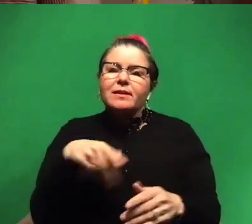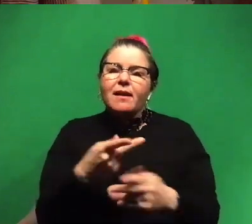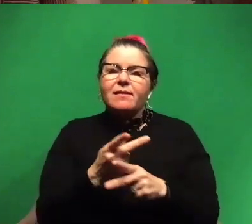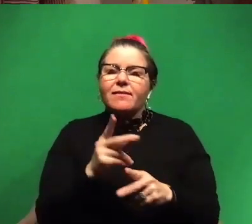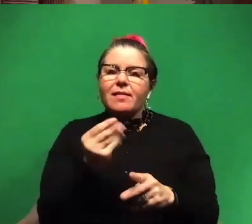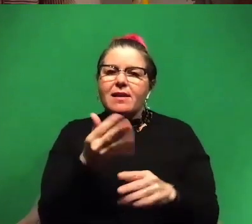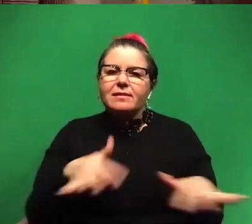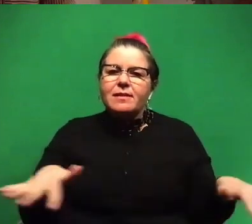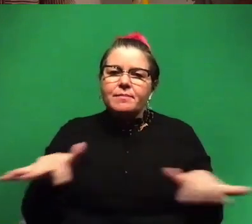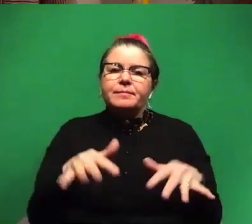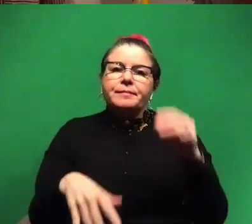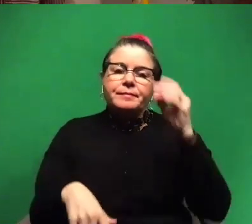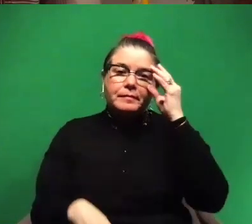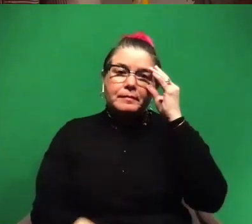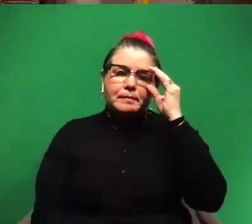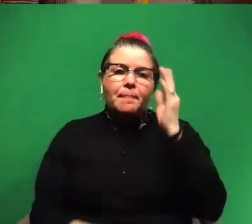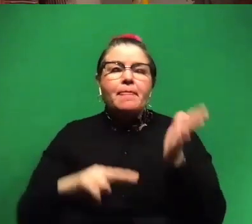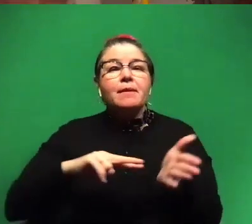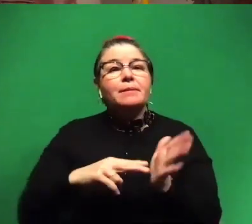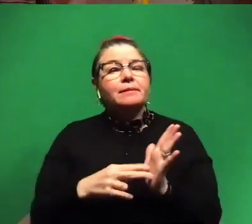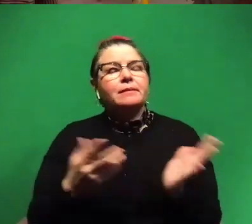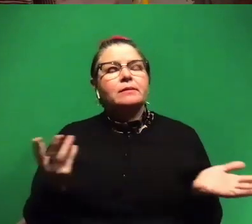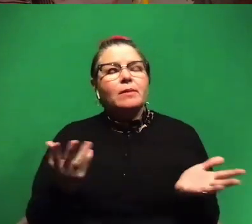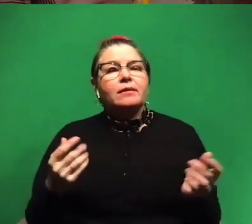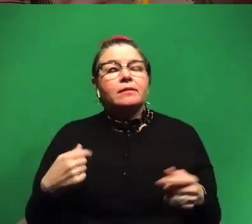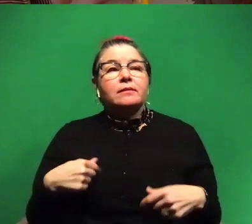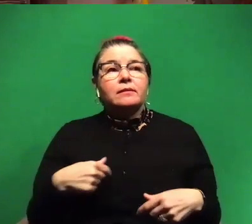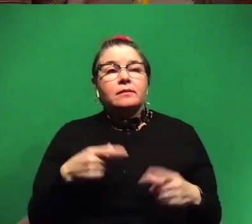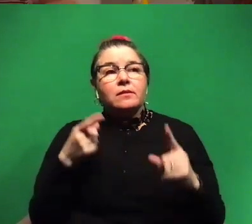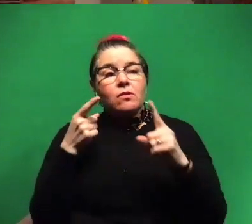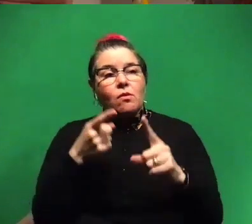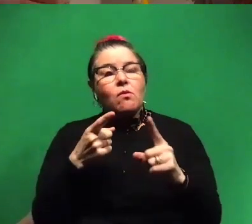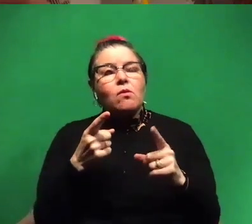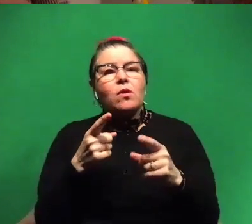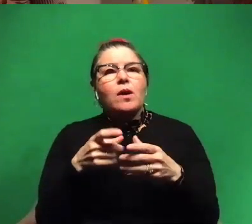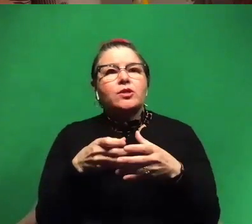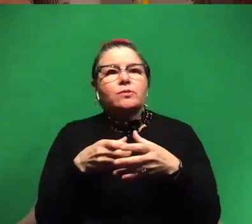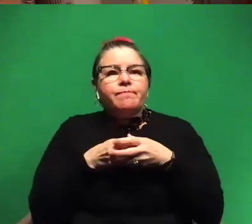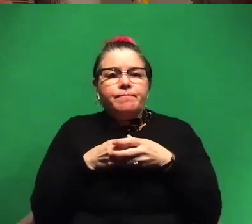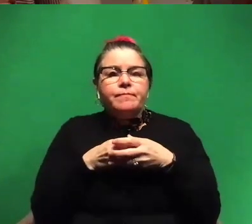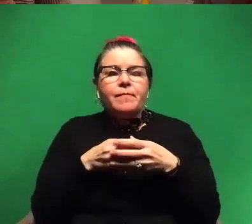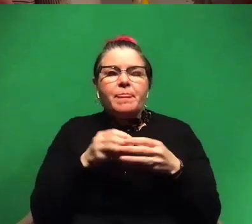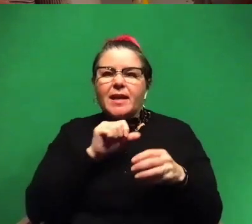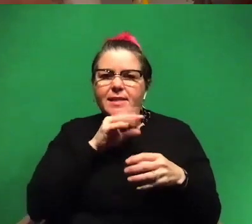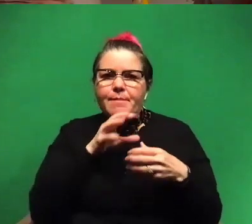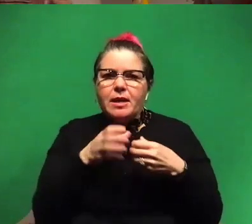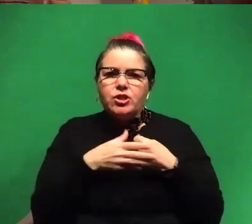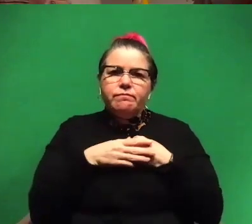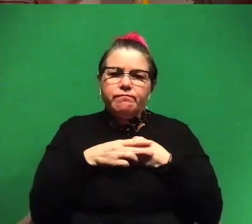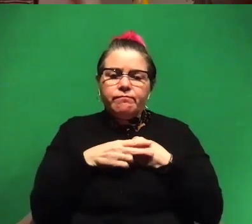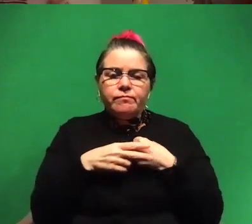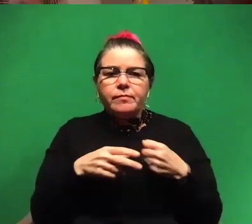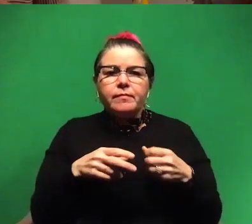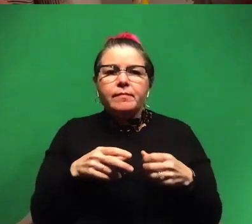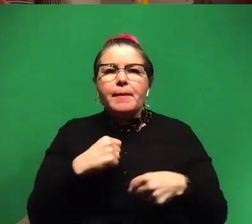landscapes, it means that what we're trying to do is contain the contamination or